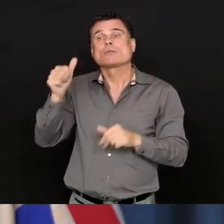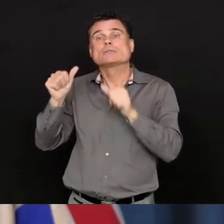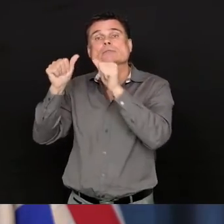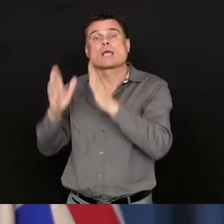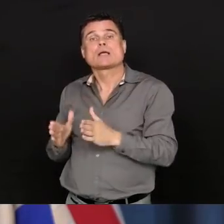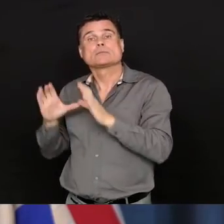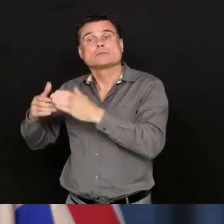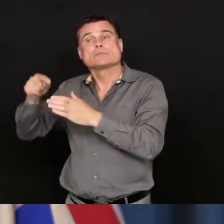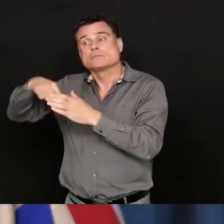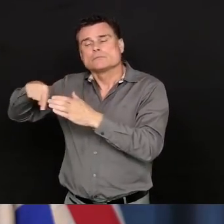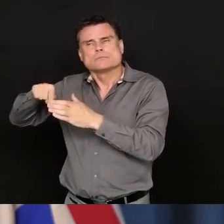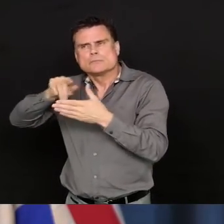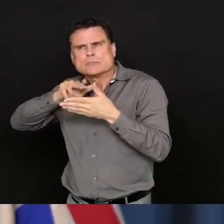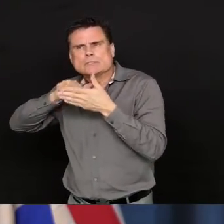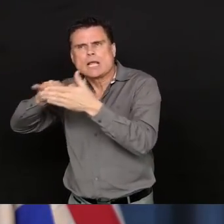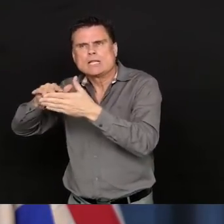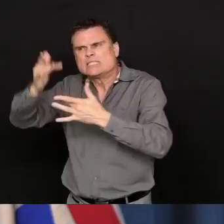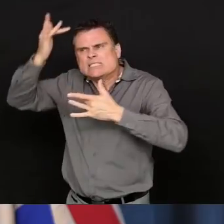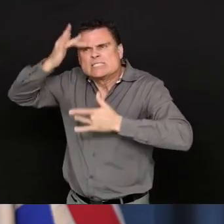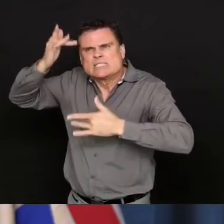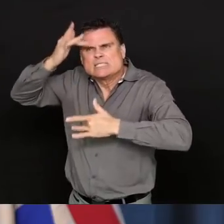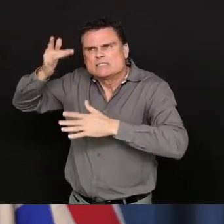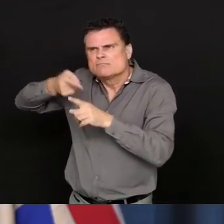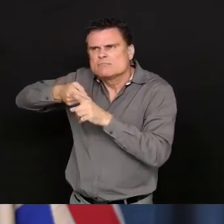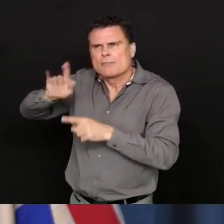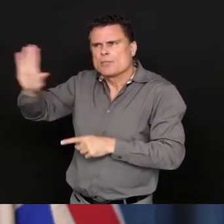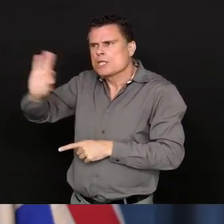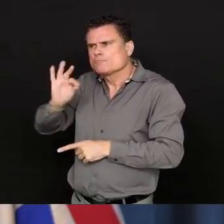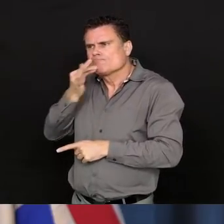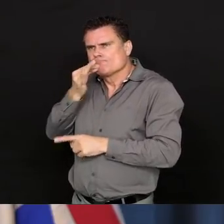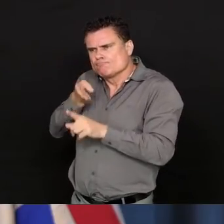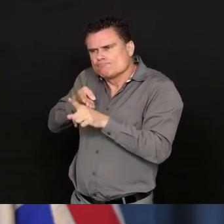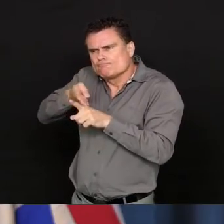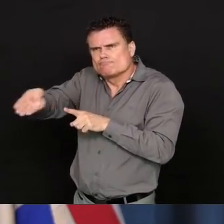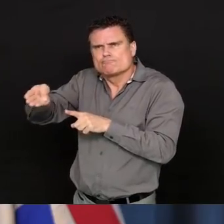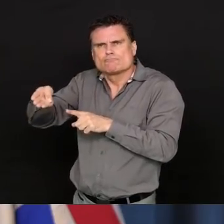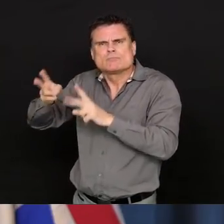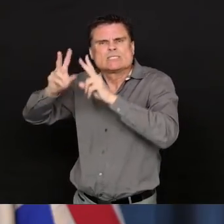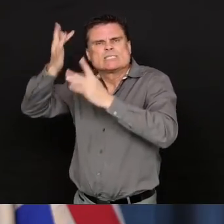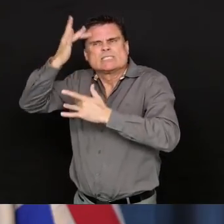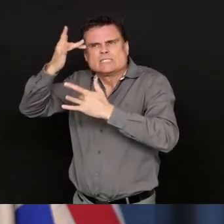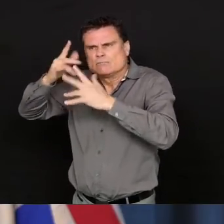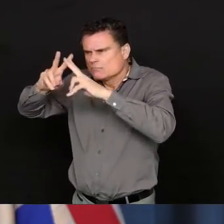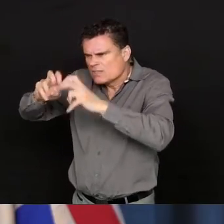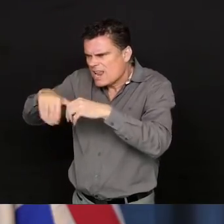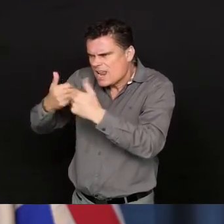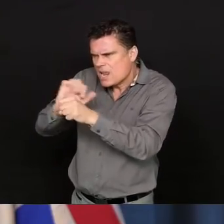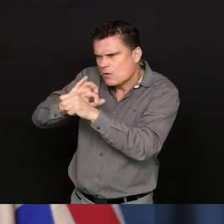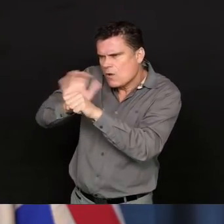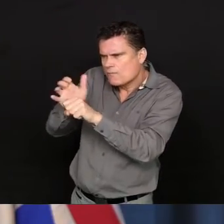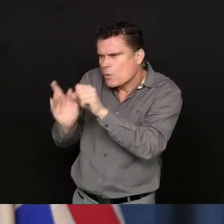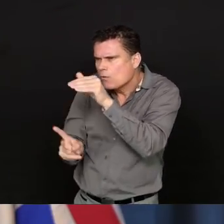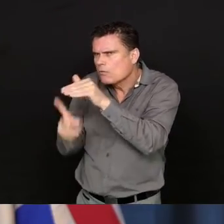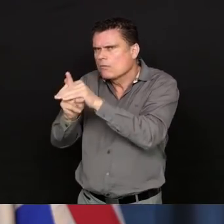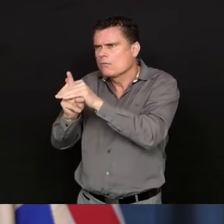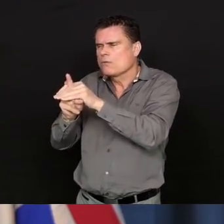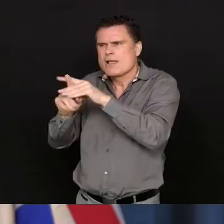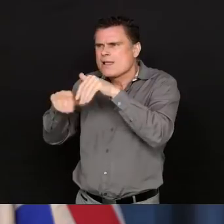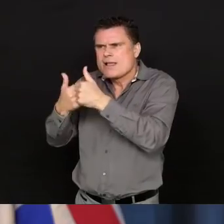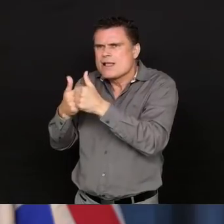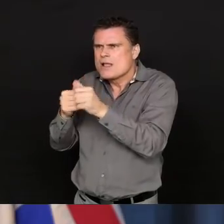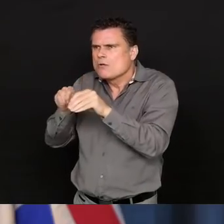case and contact investigations and how we're doing in specific populations around the province. So all of